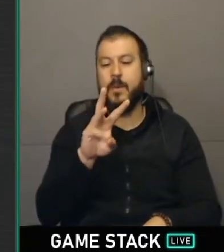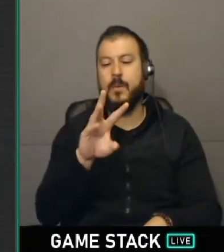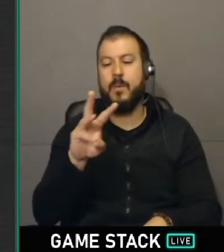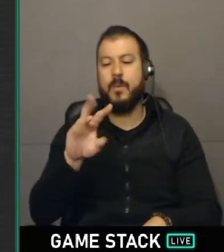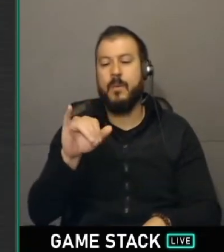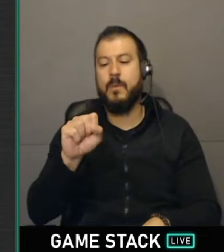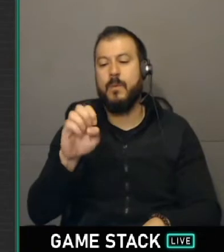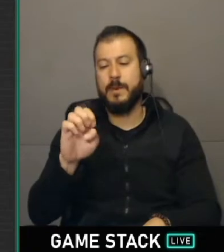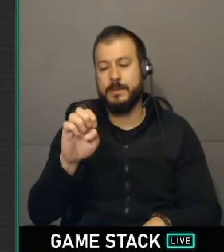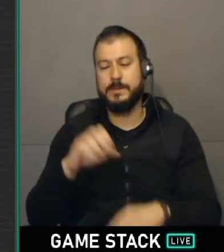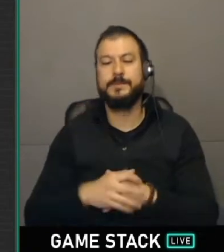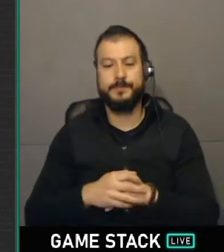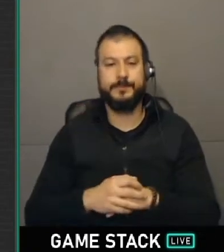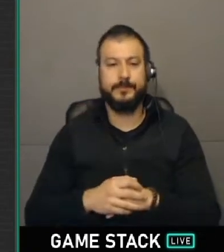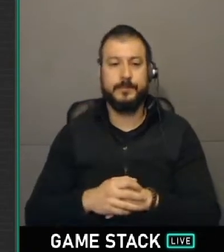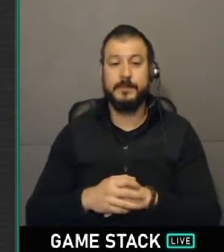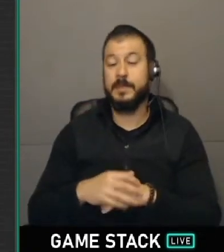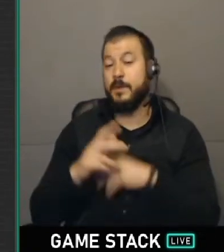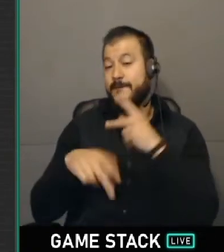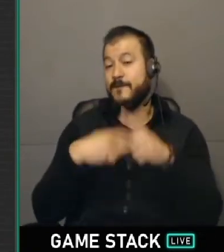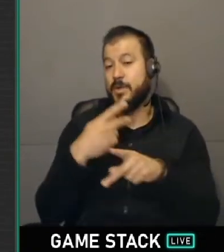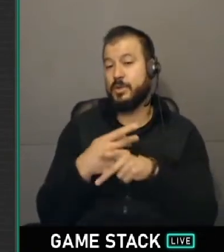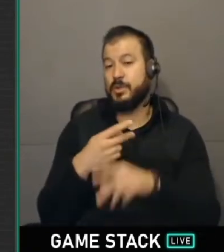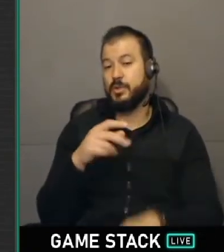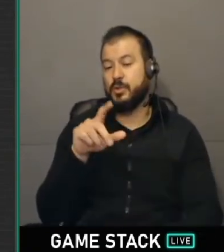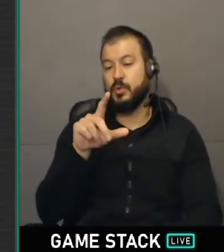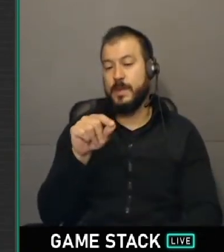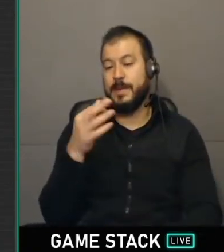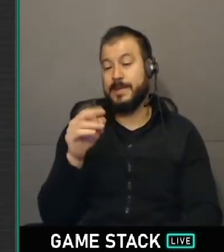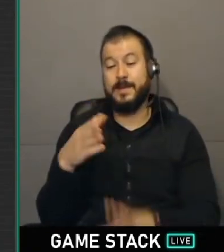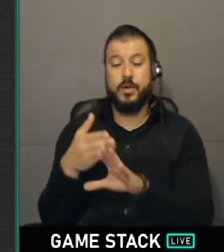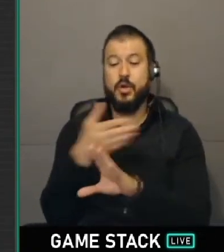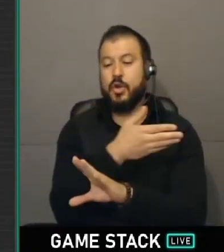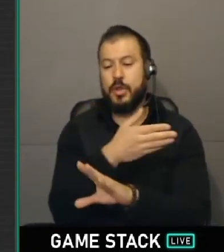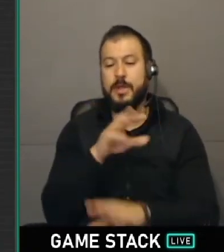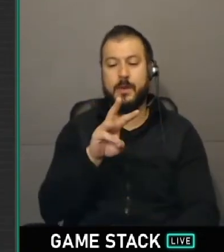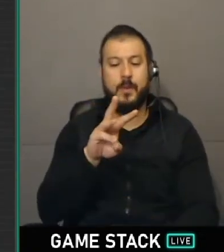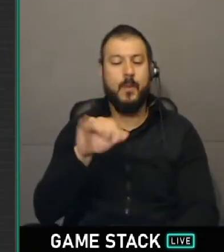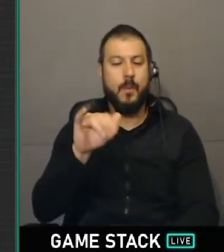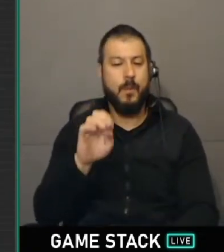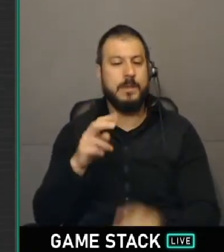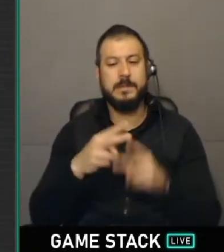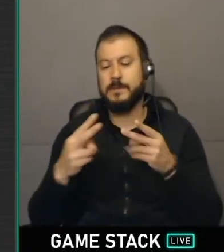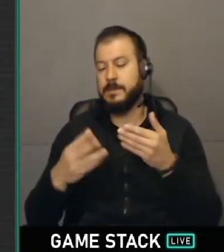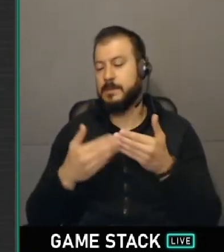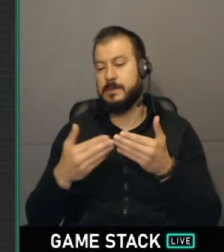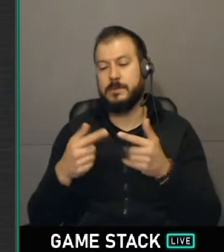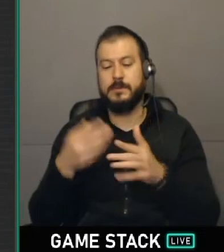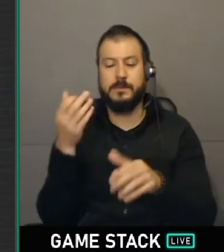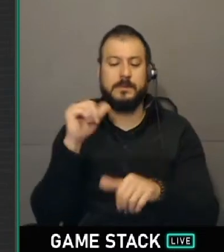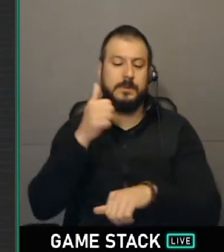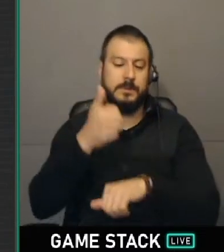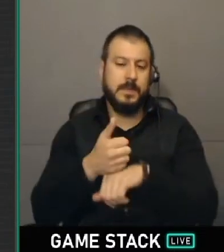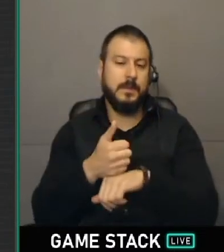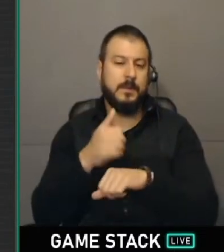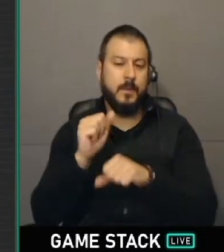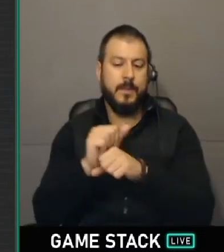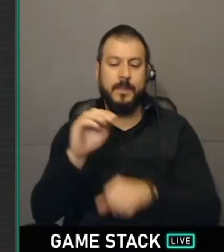WISE, version 2019 and earlier, it is very simple to get set up with the Microsoft Spatial Sound